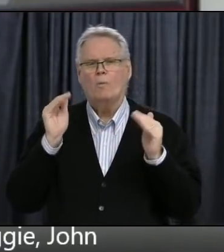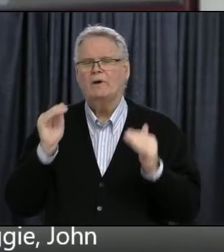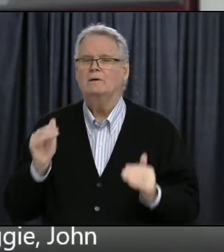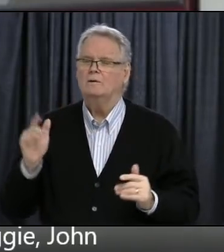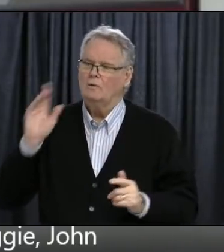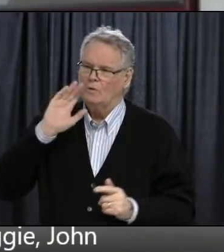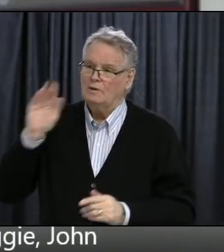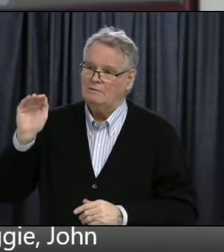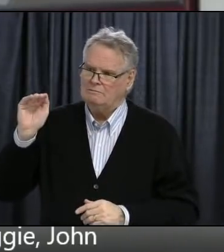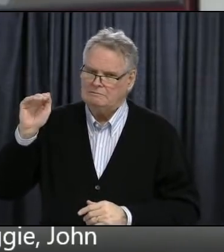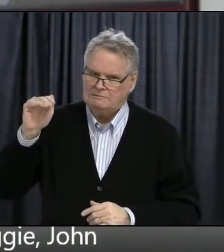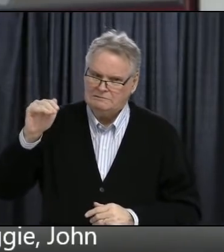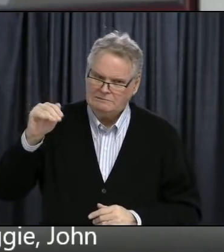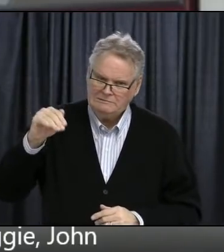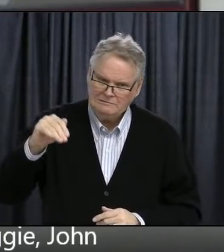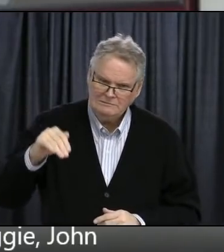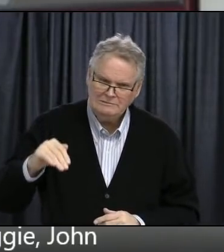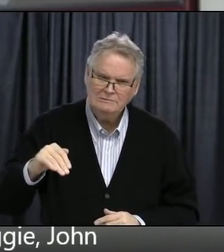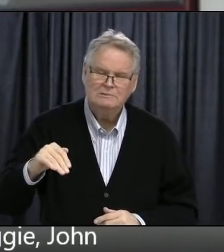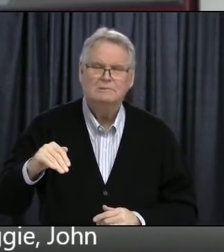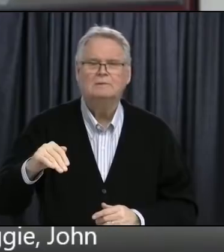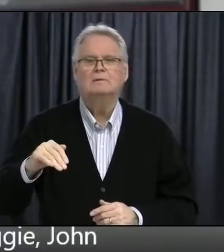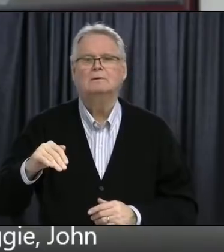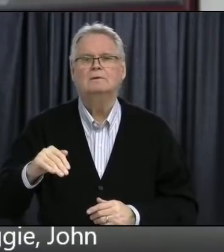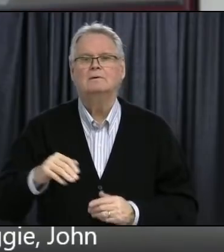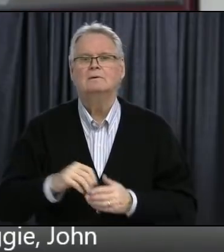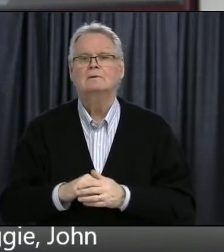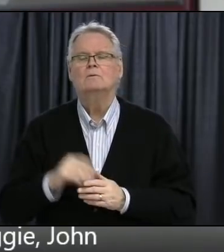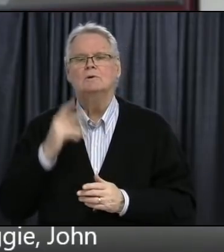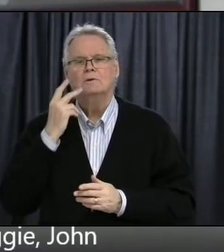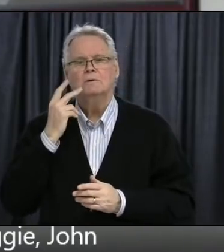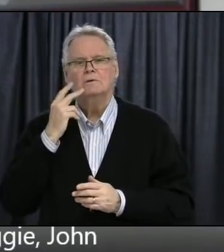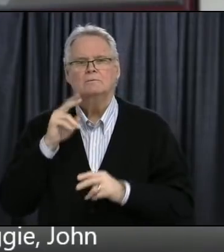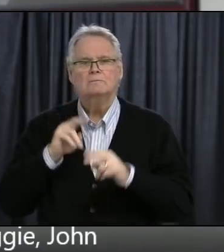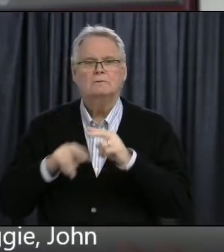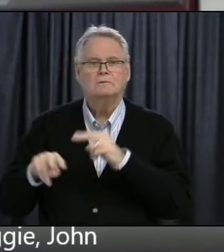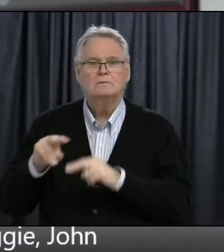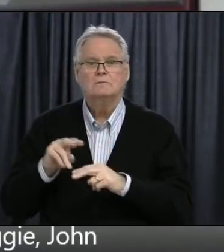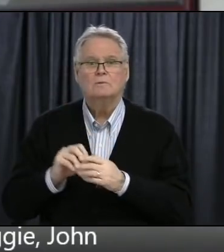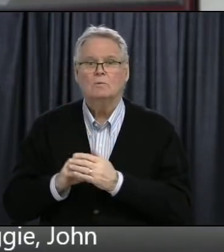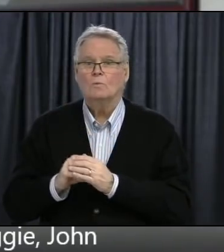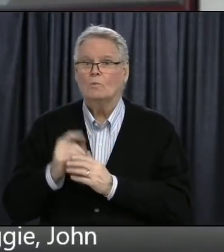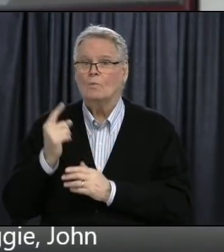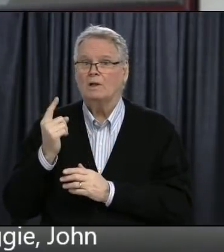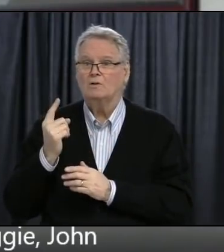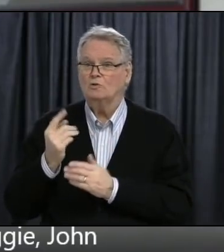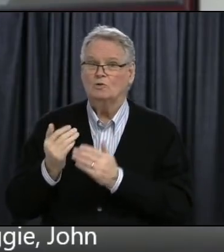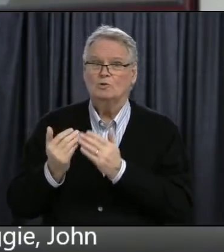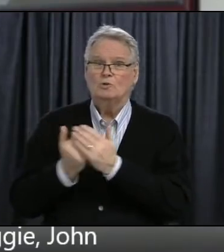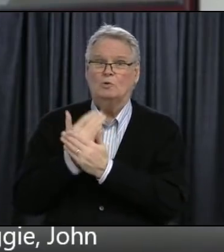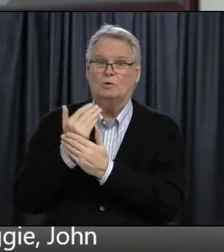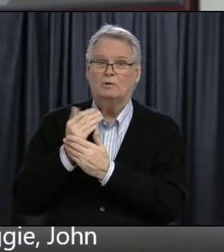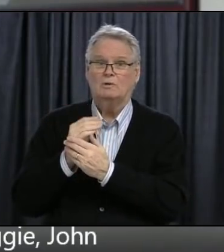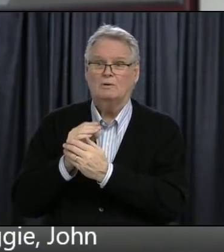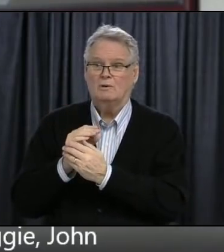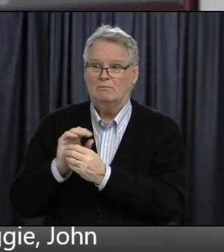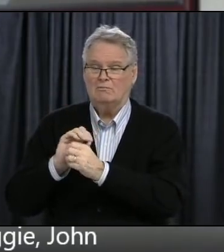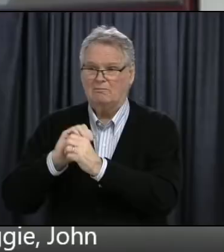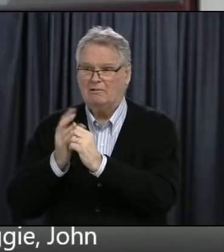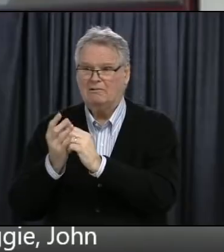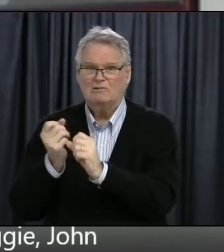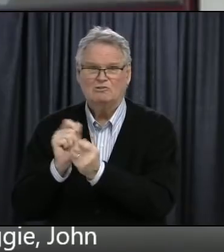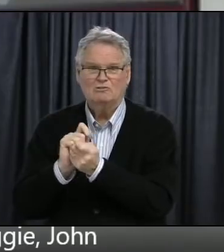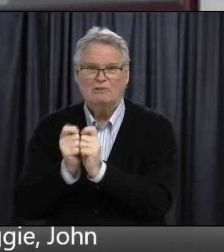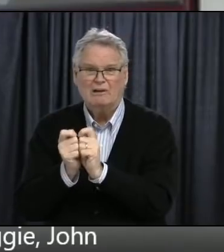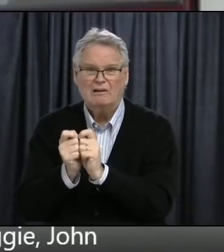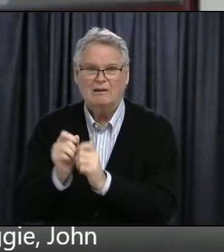of concern emerge, such as the one that seems to have been at the root of this. Our information on the vaccine rollout